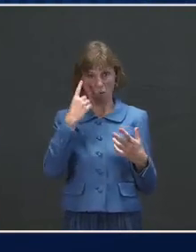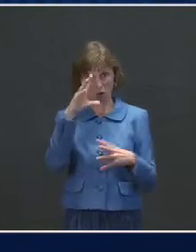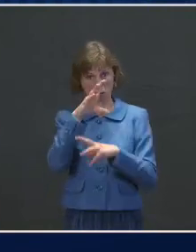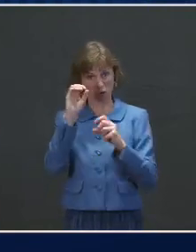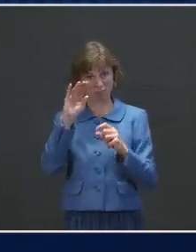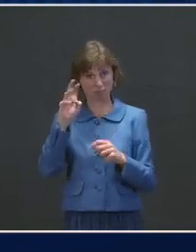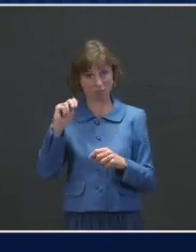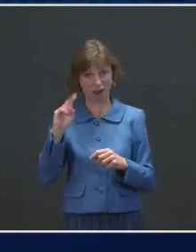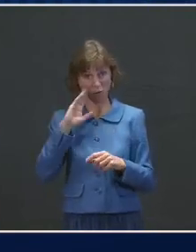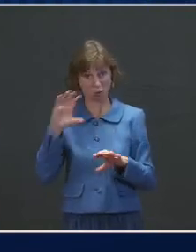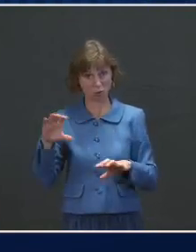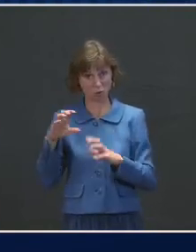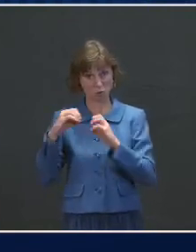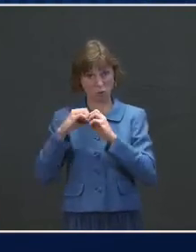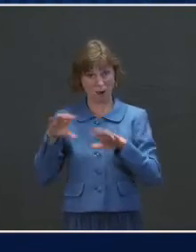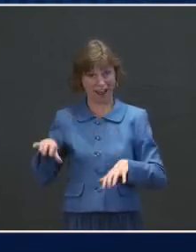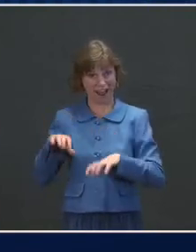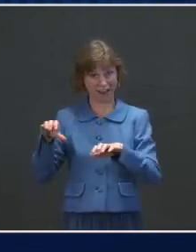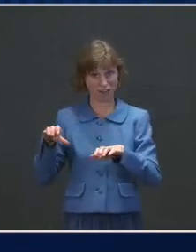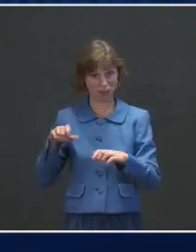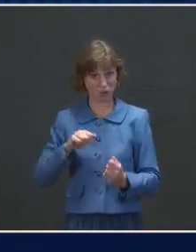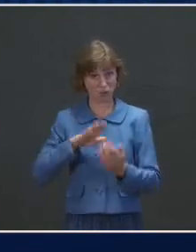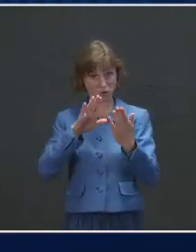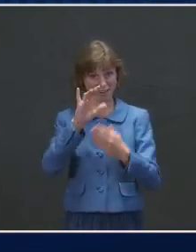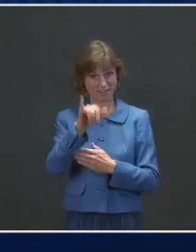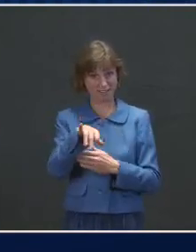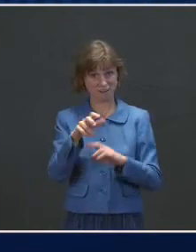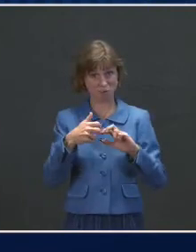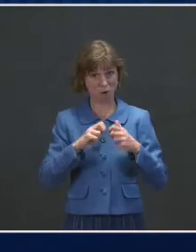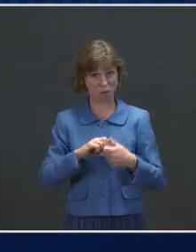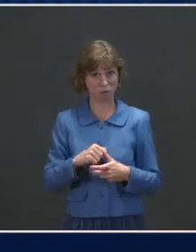further actions to address this problem?